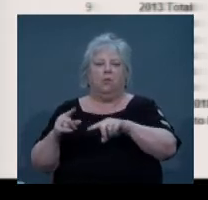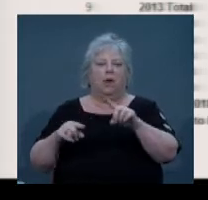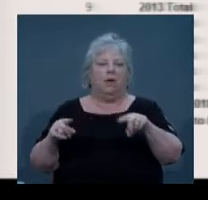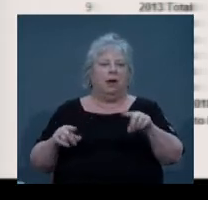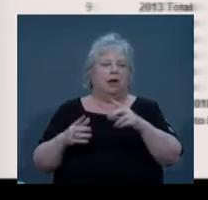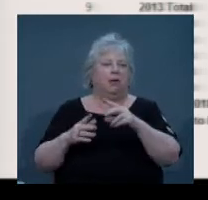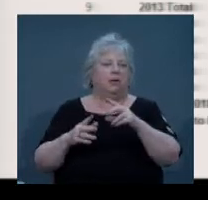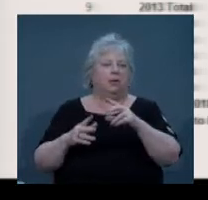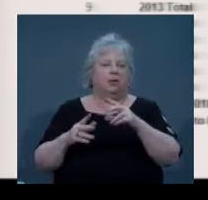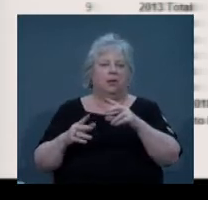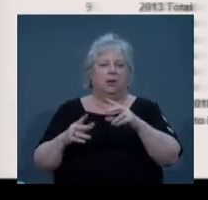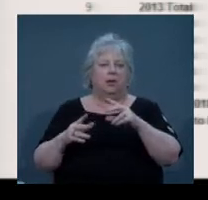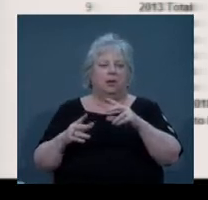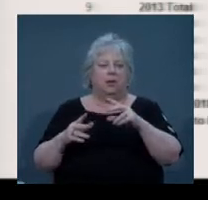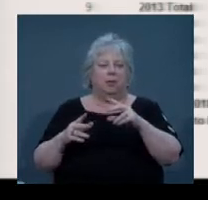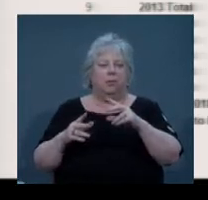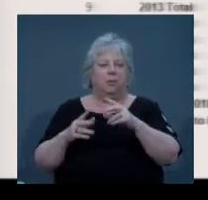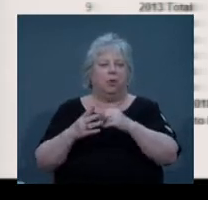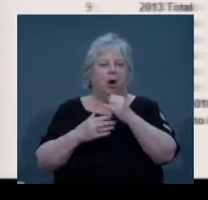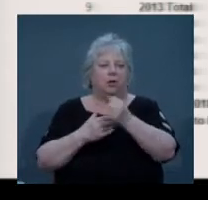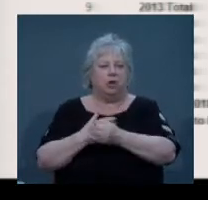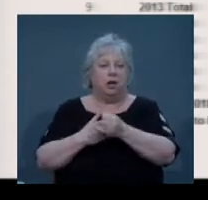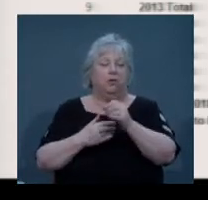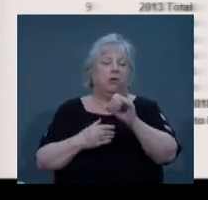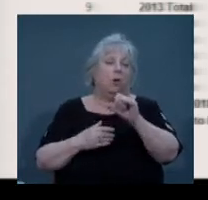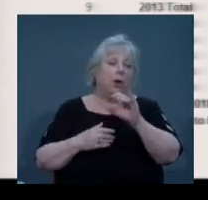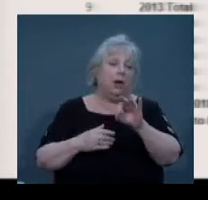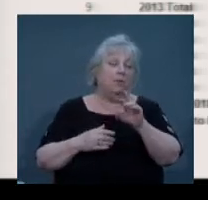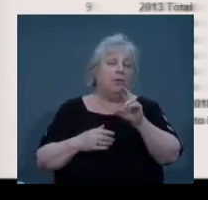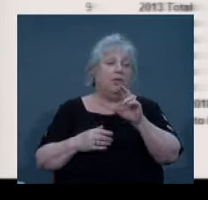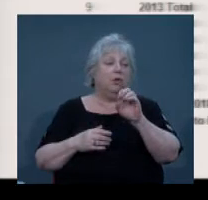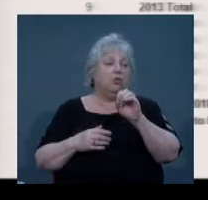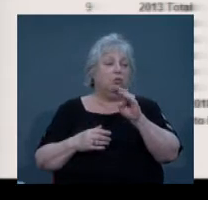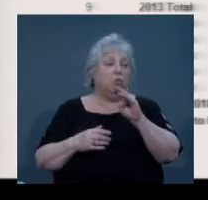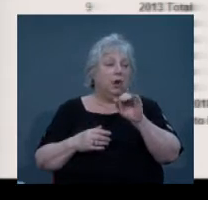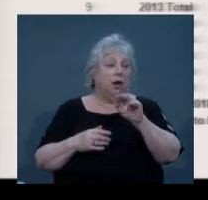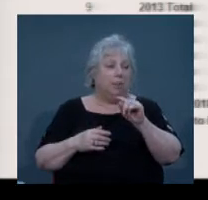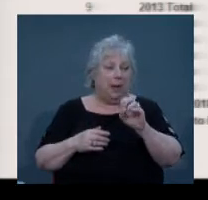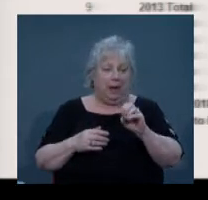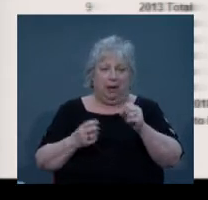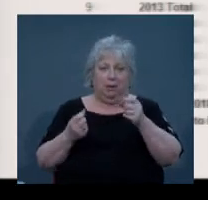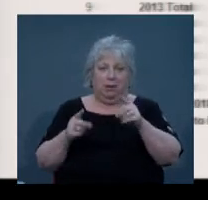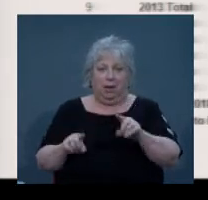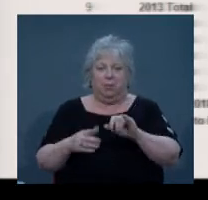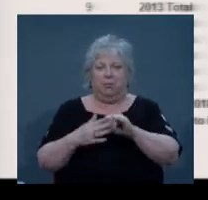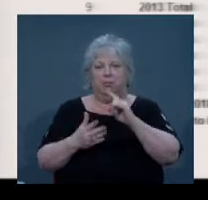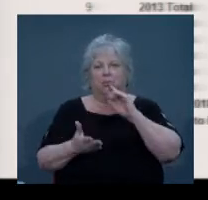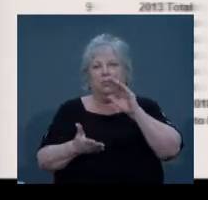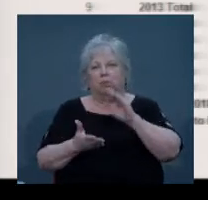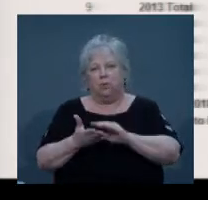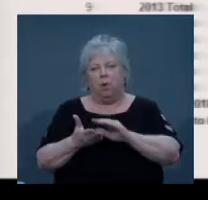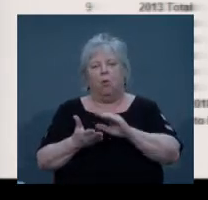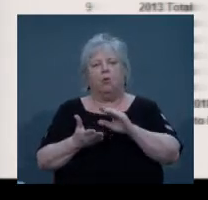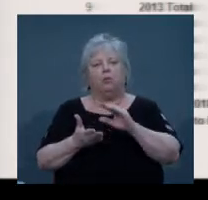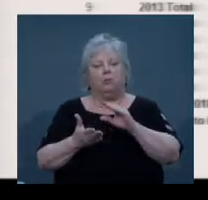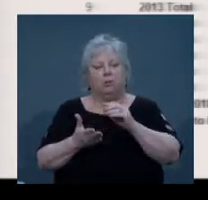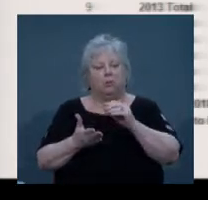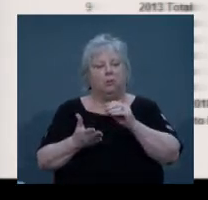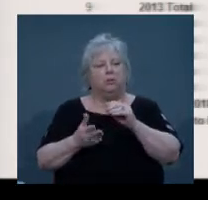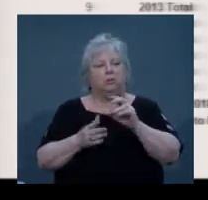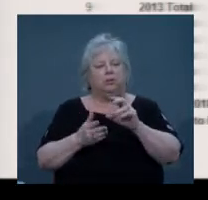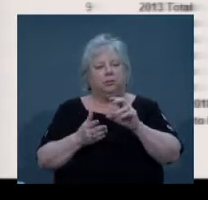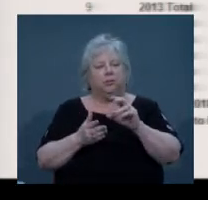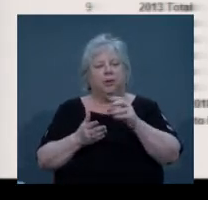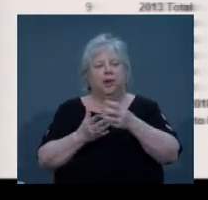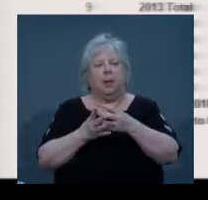projects. So when the rebate happens, if it happens, that will lower the receipts for that month, and there will be less in that month